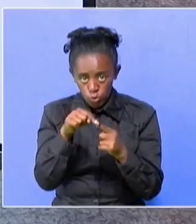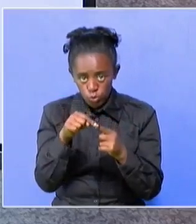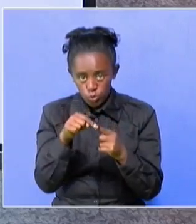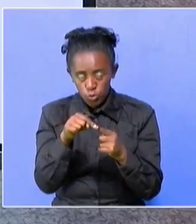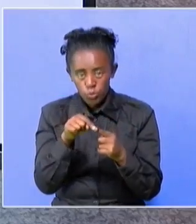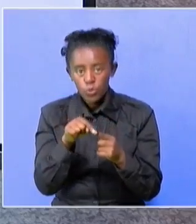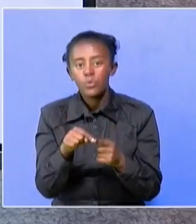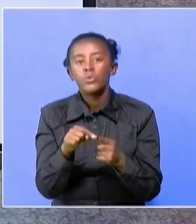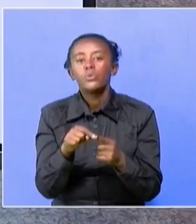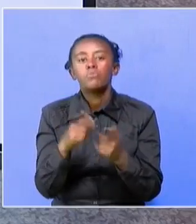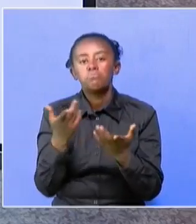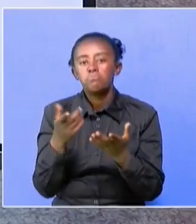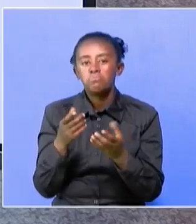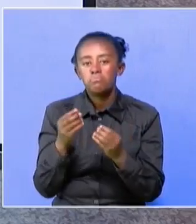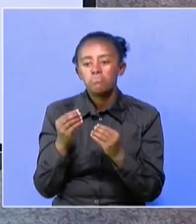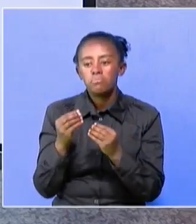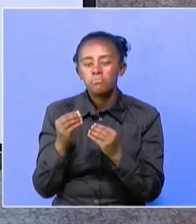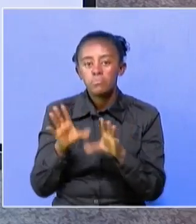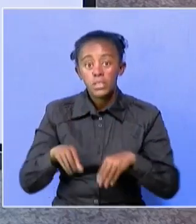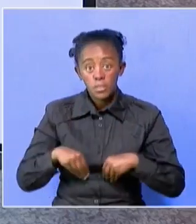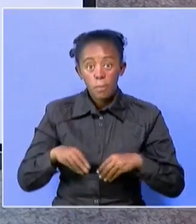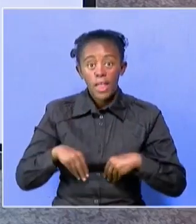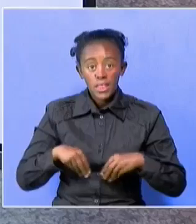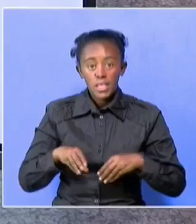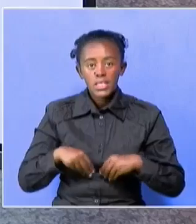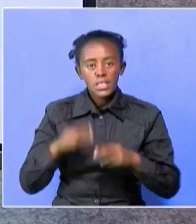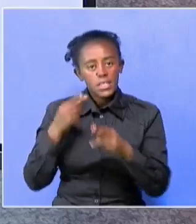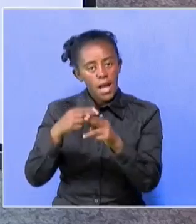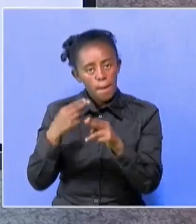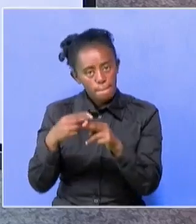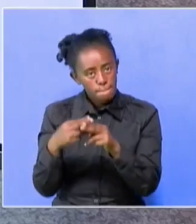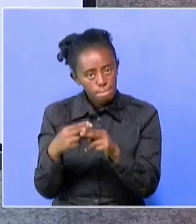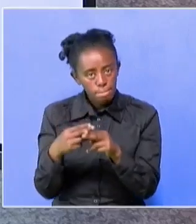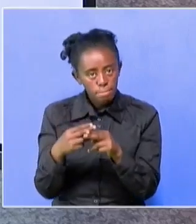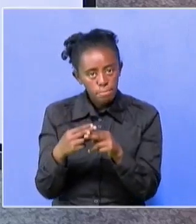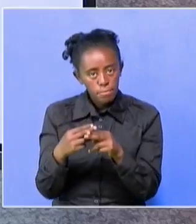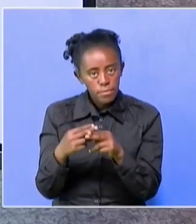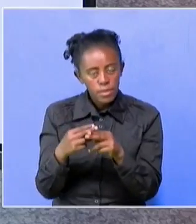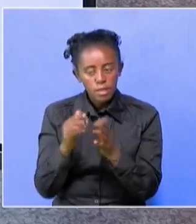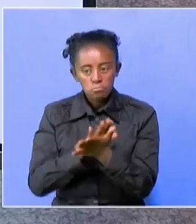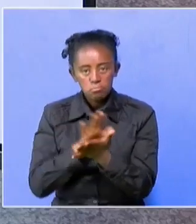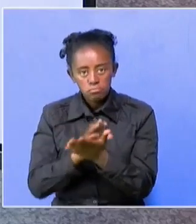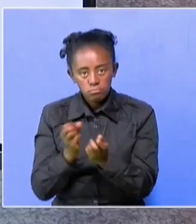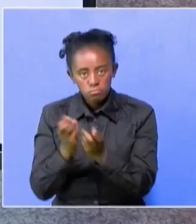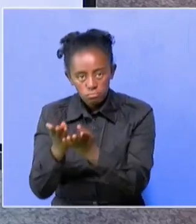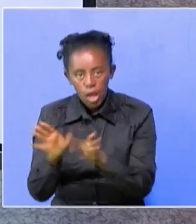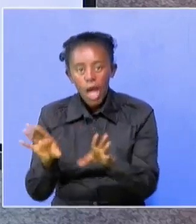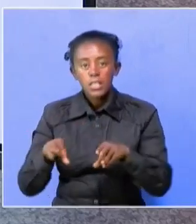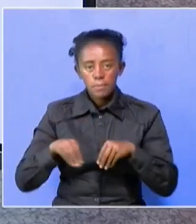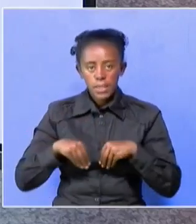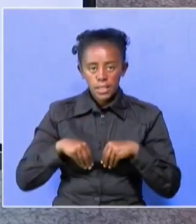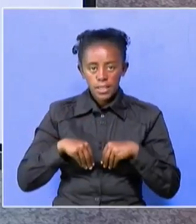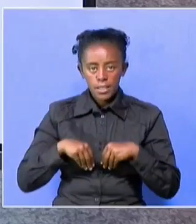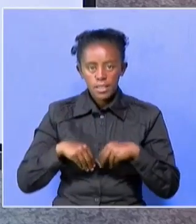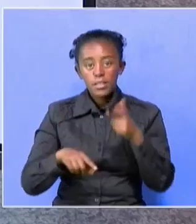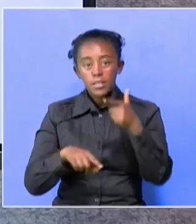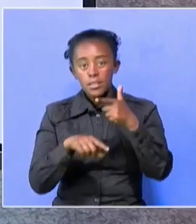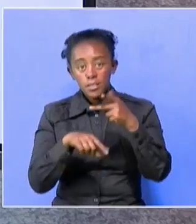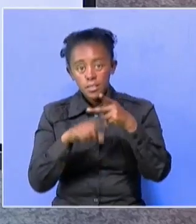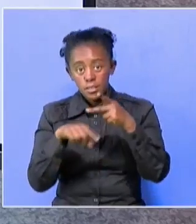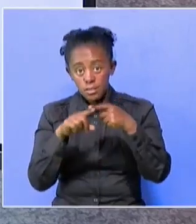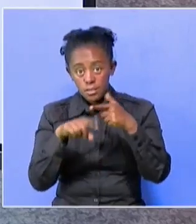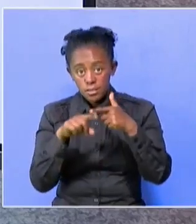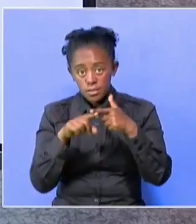the recipient's name, the one who is accepting your letter. The other one, that is from,